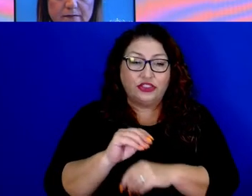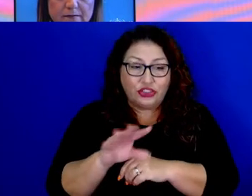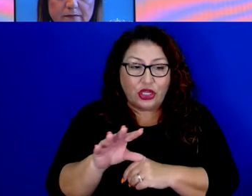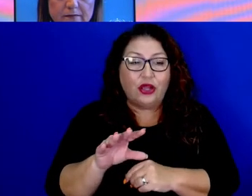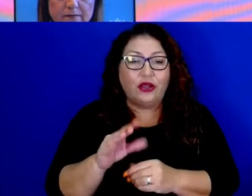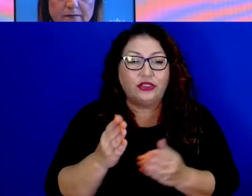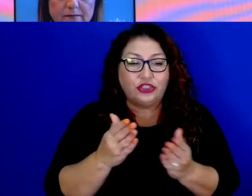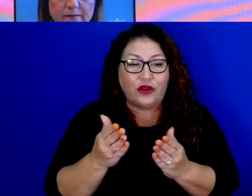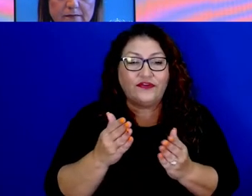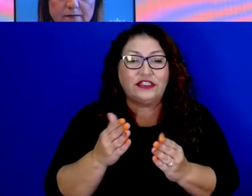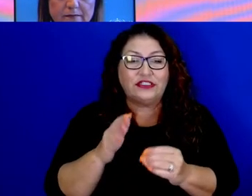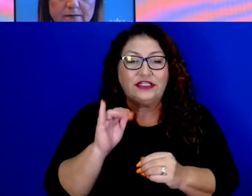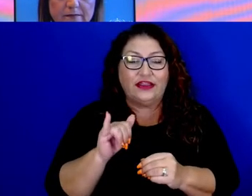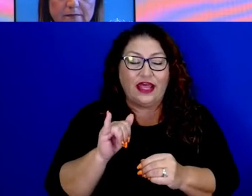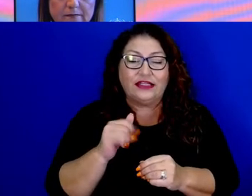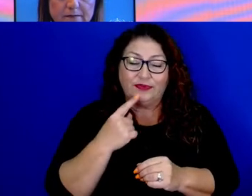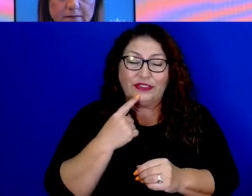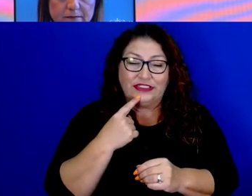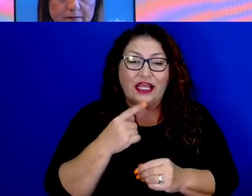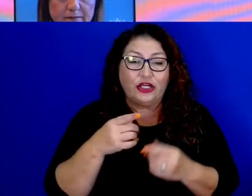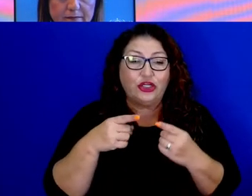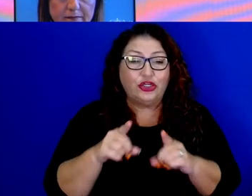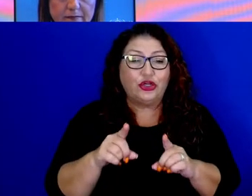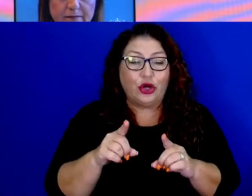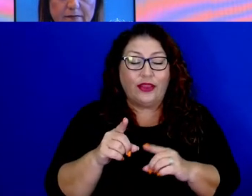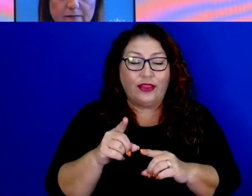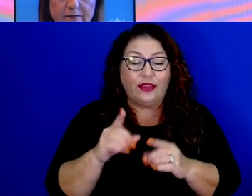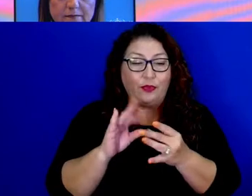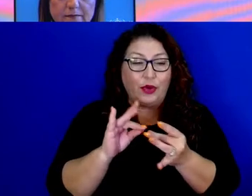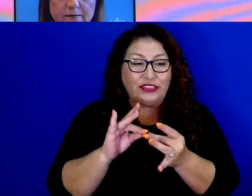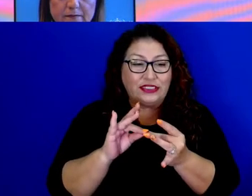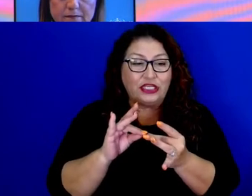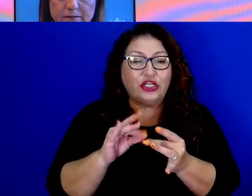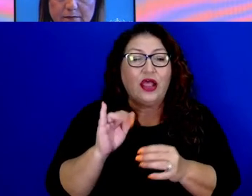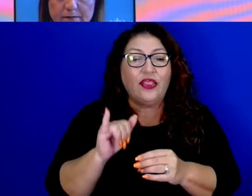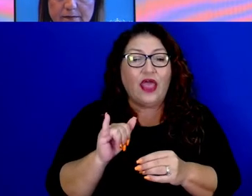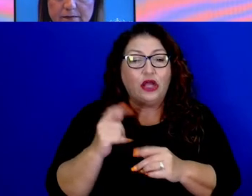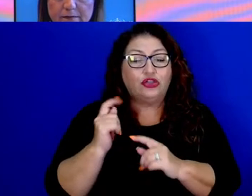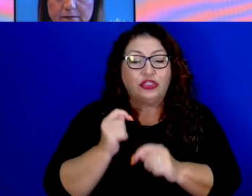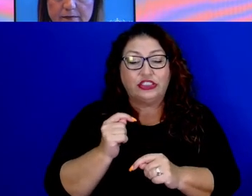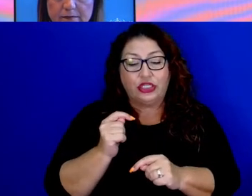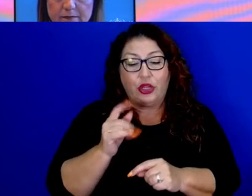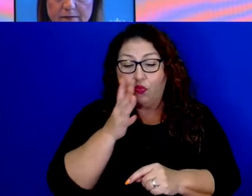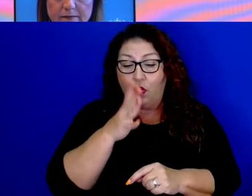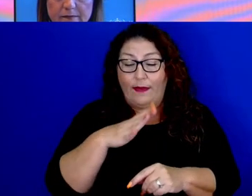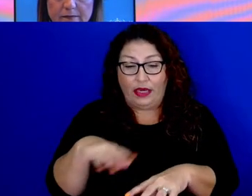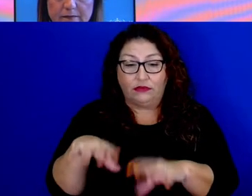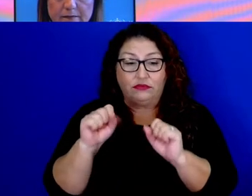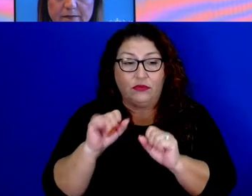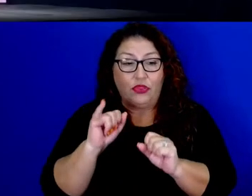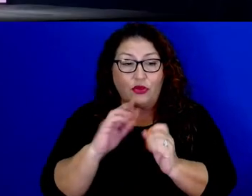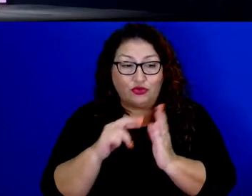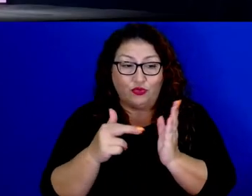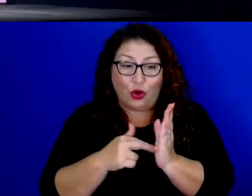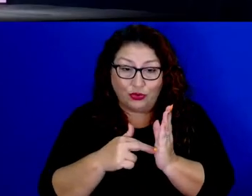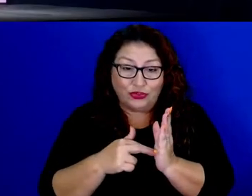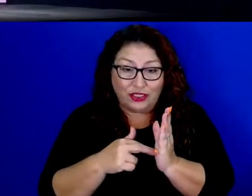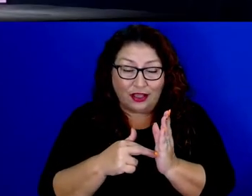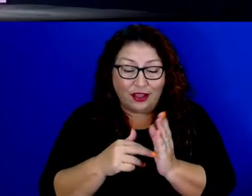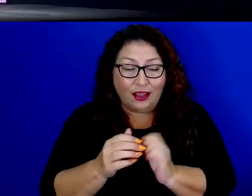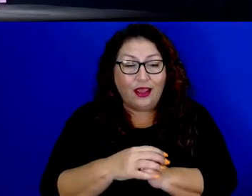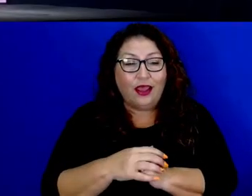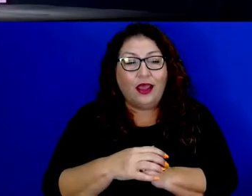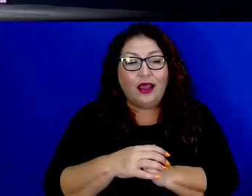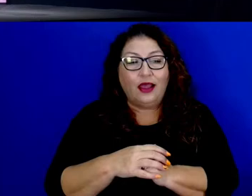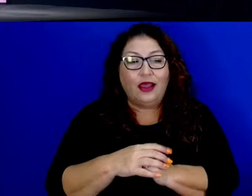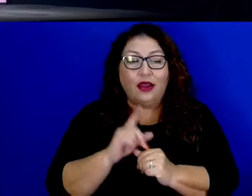said during the presentation, that traditionally assume women in a overwhelming way are essential and